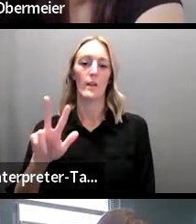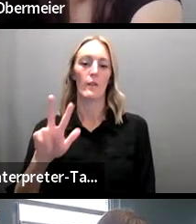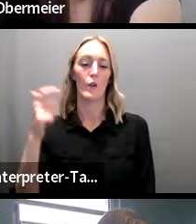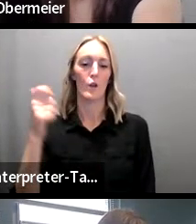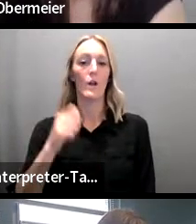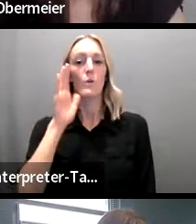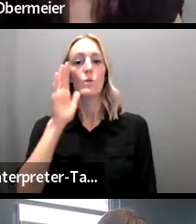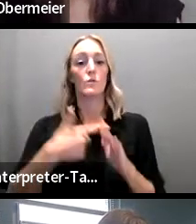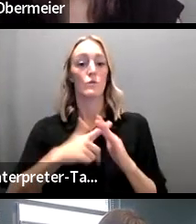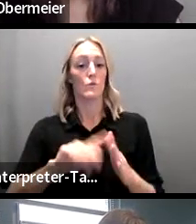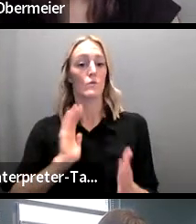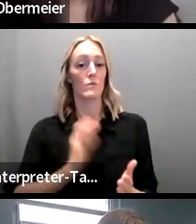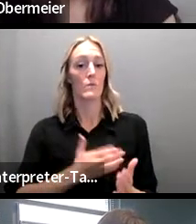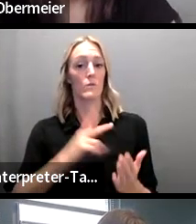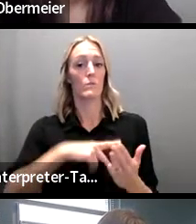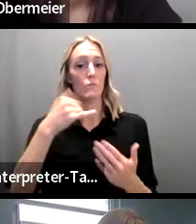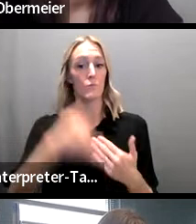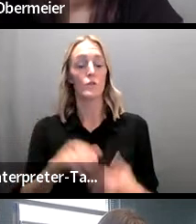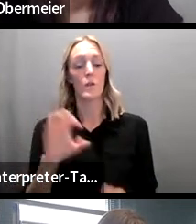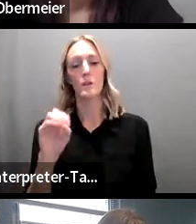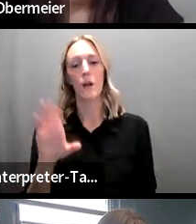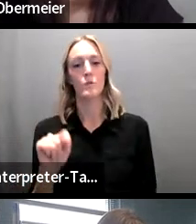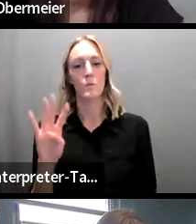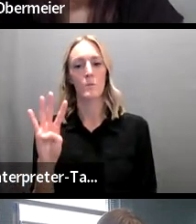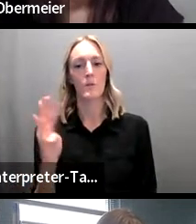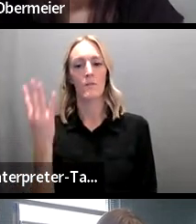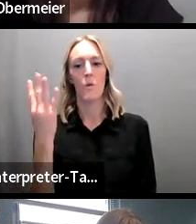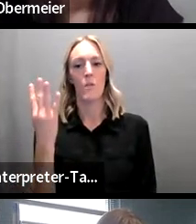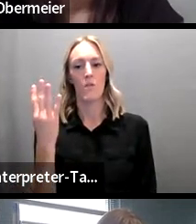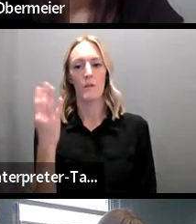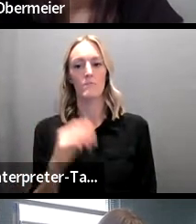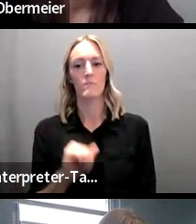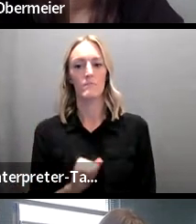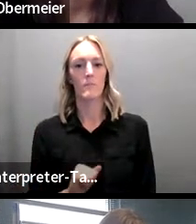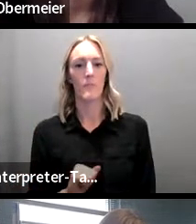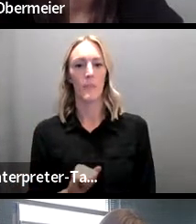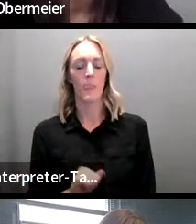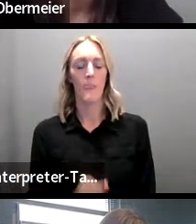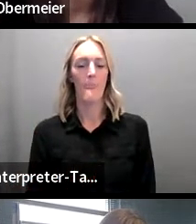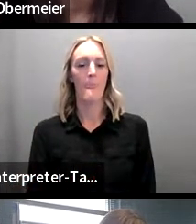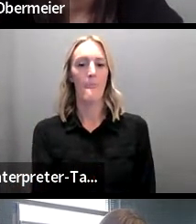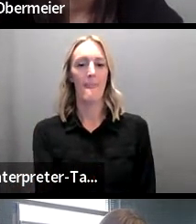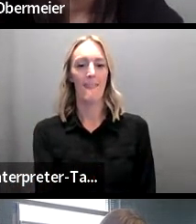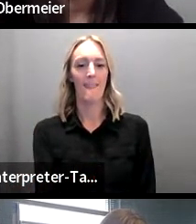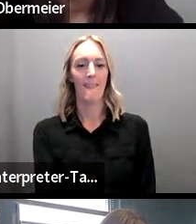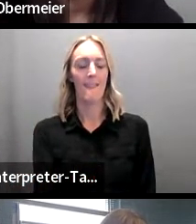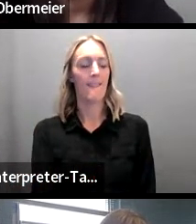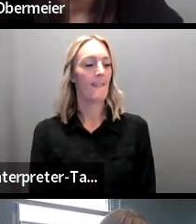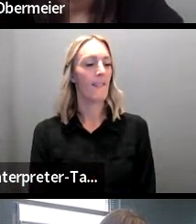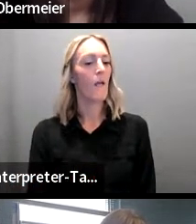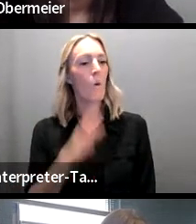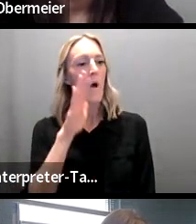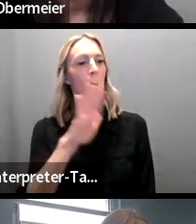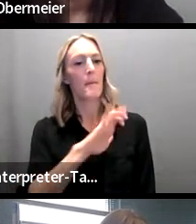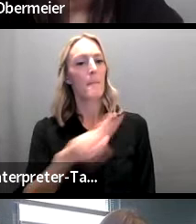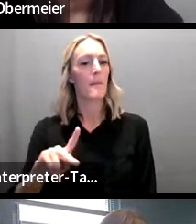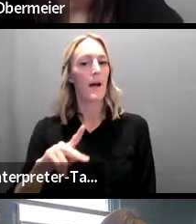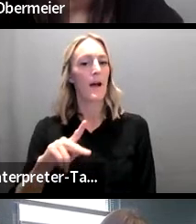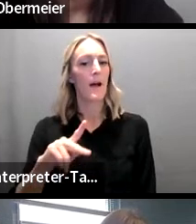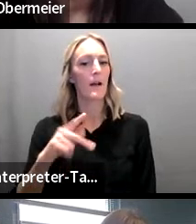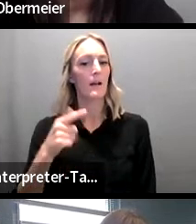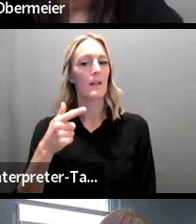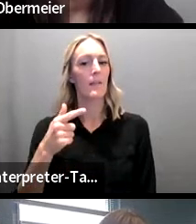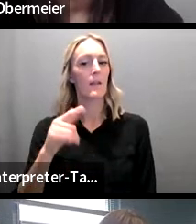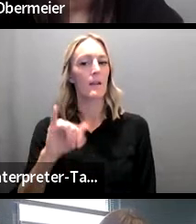project October the 4th. We'll be back at Willa Gill Center and Village